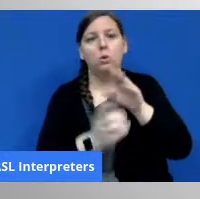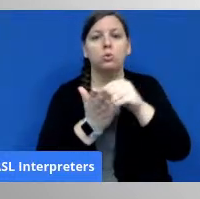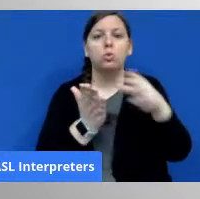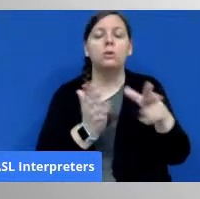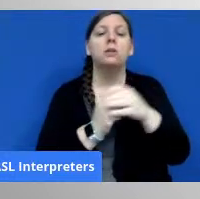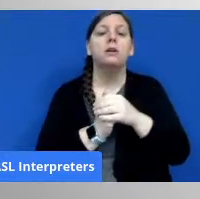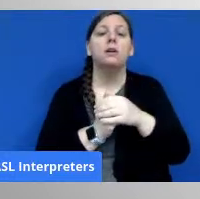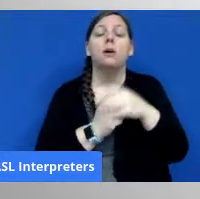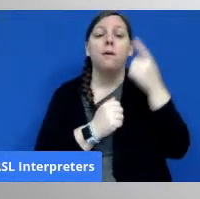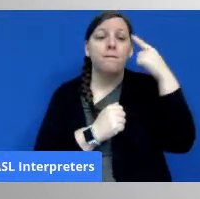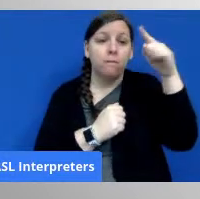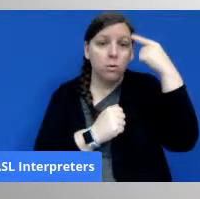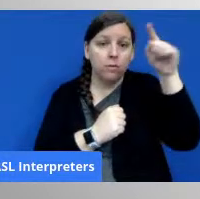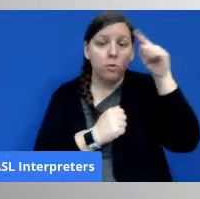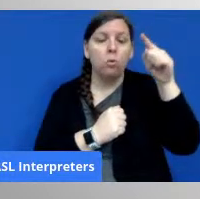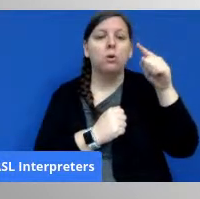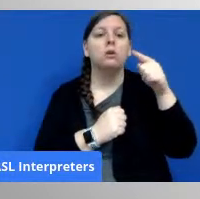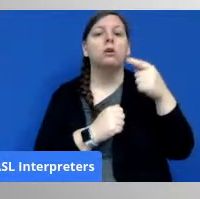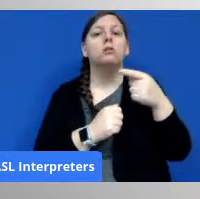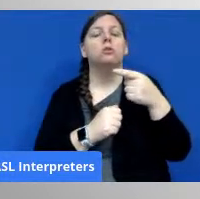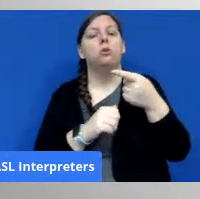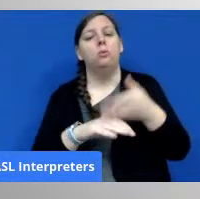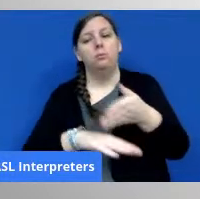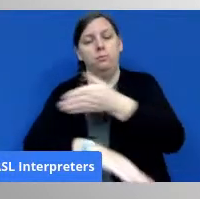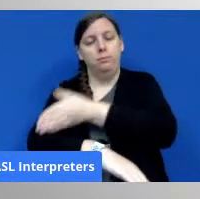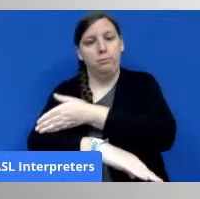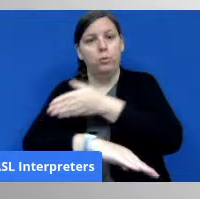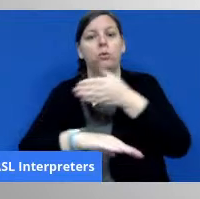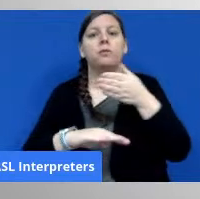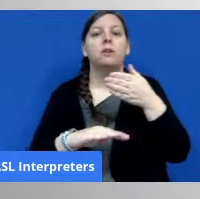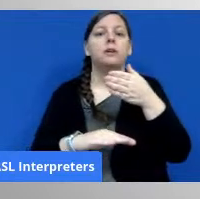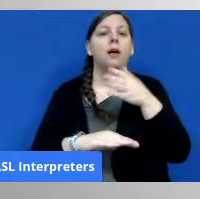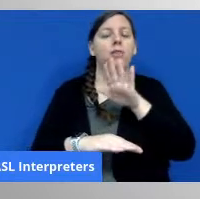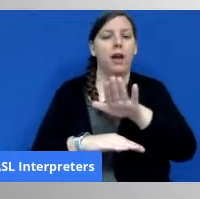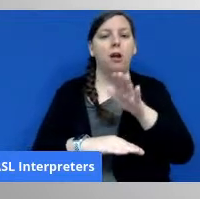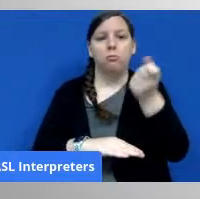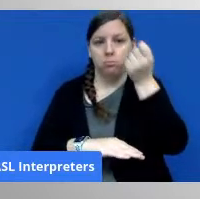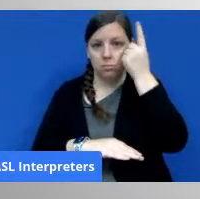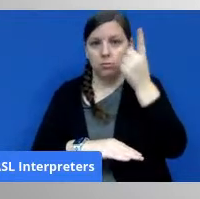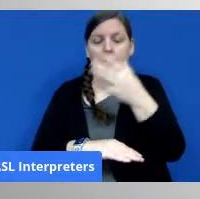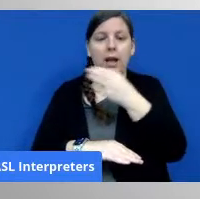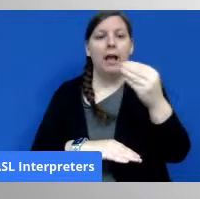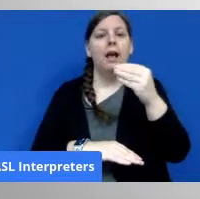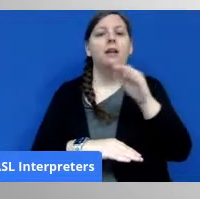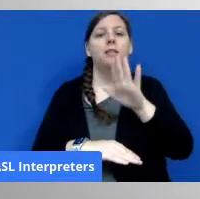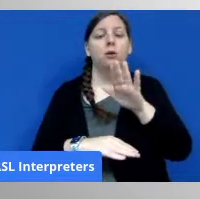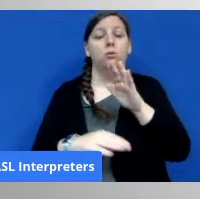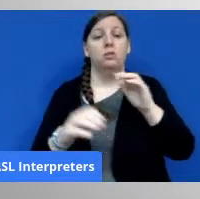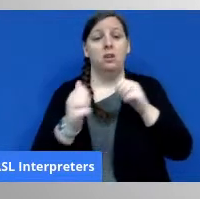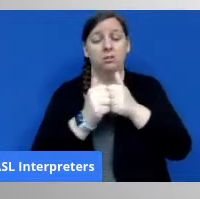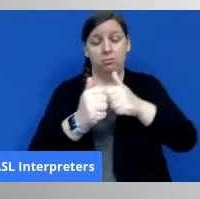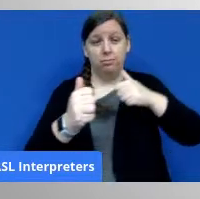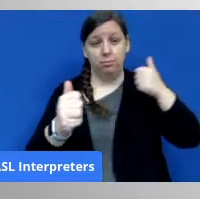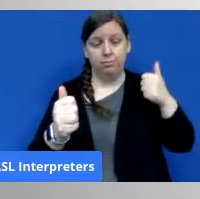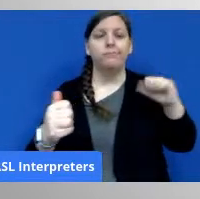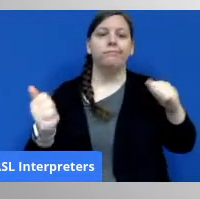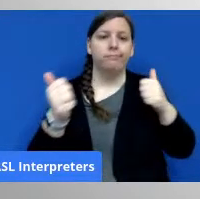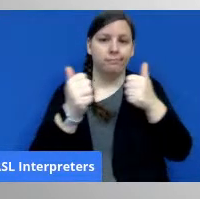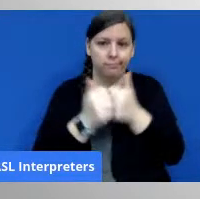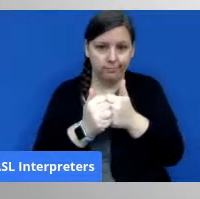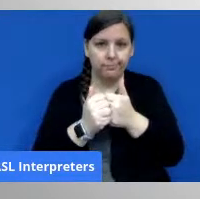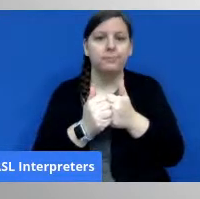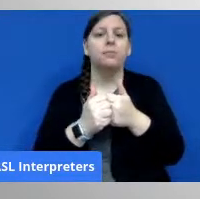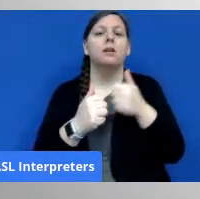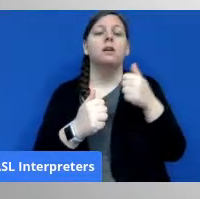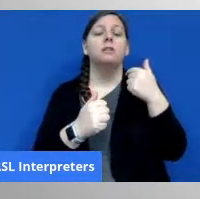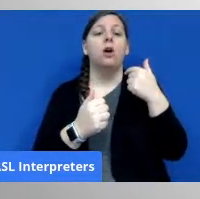It's to build students' capacity and close learning gaps through enrichment and acceleration. So a lot of times when we hear about summer